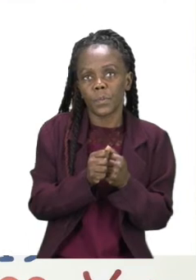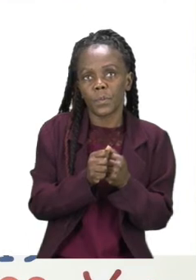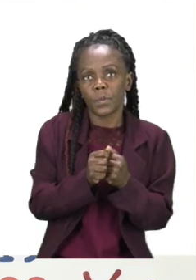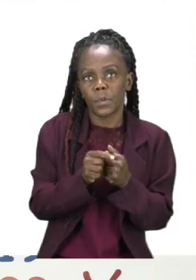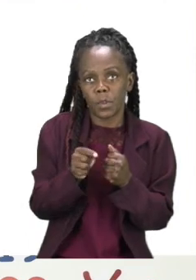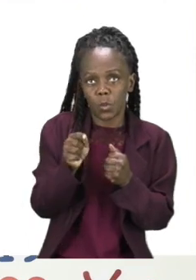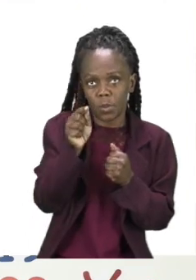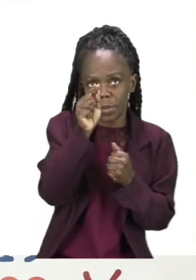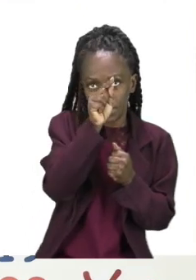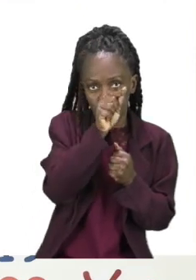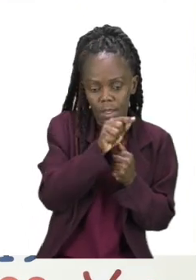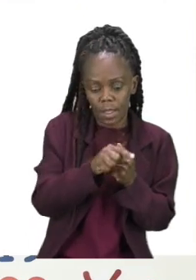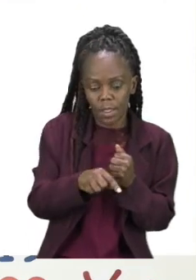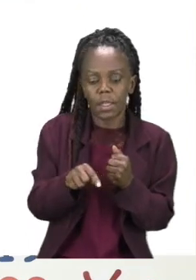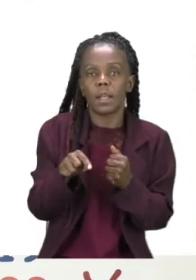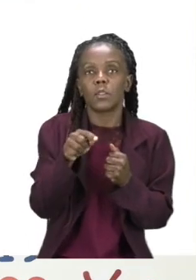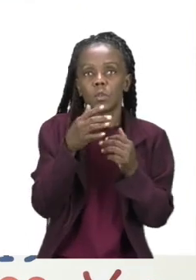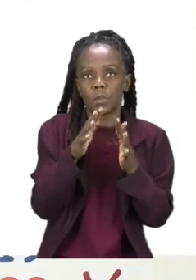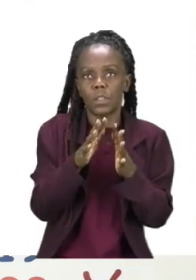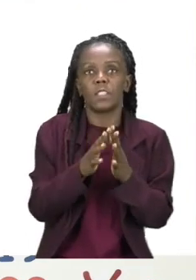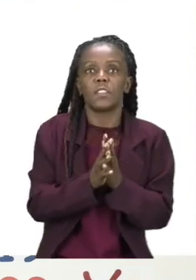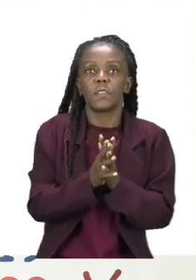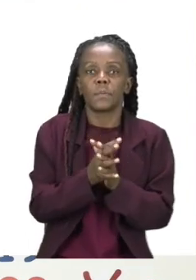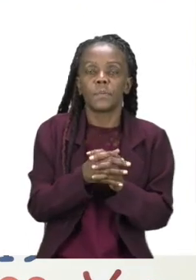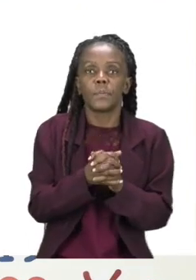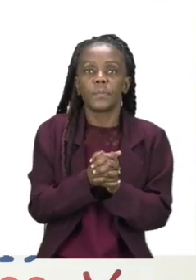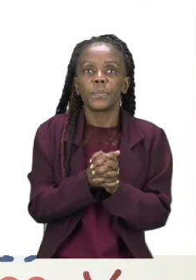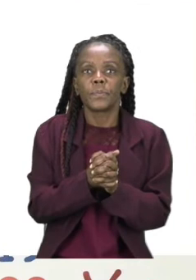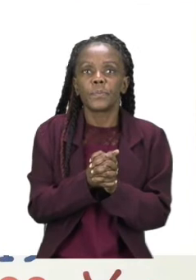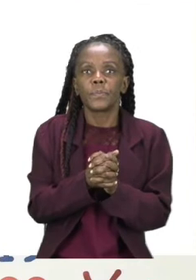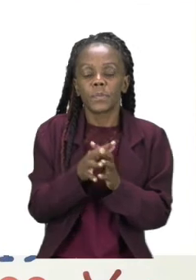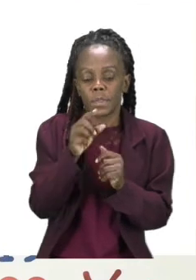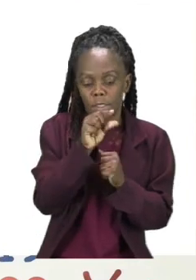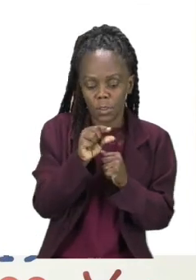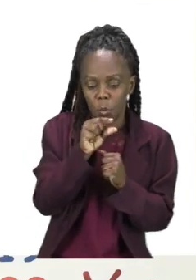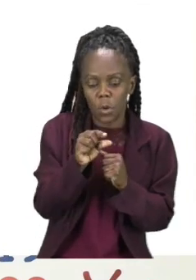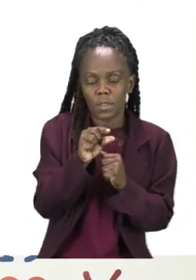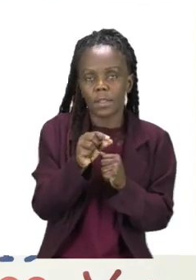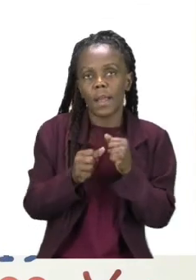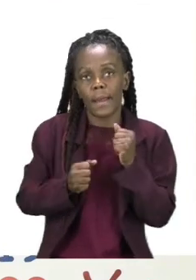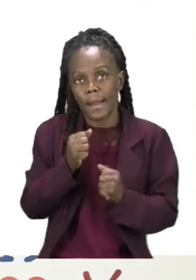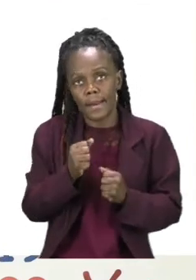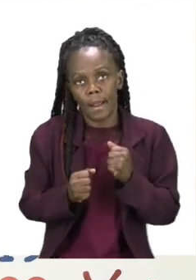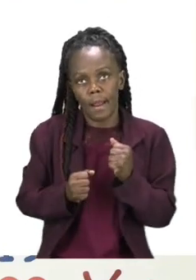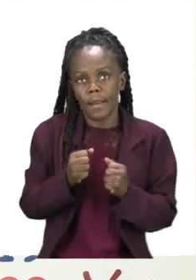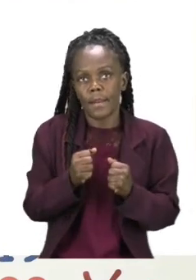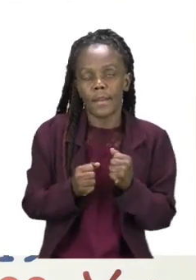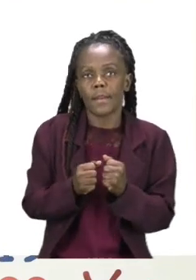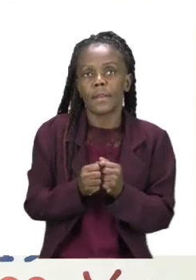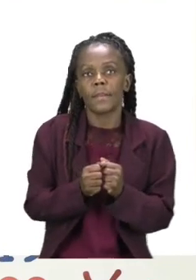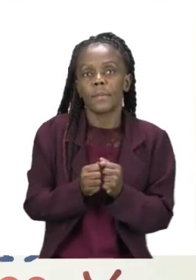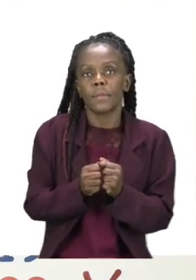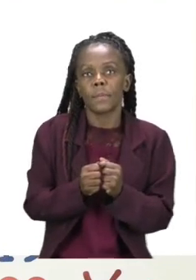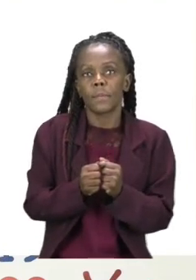go back to where we started. And that is our word run. I'm going to